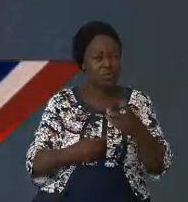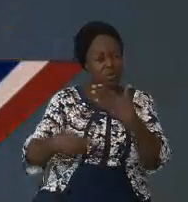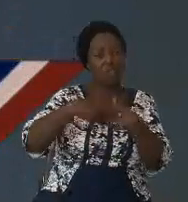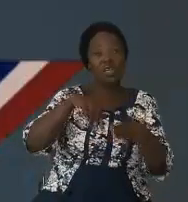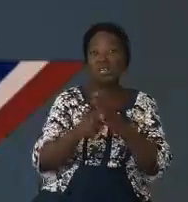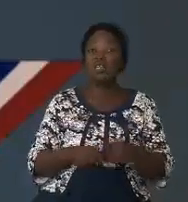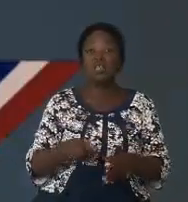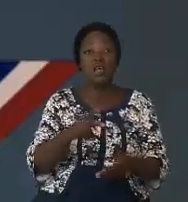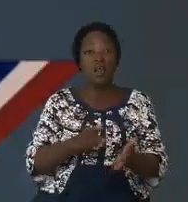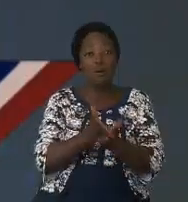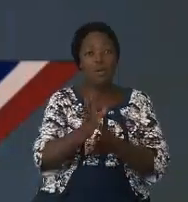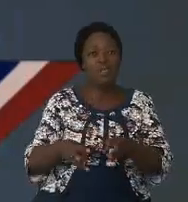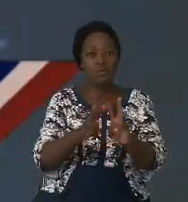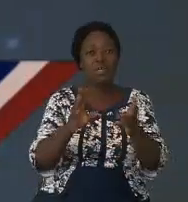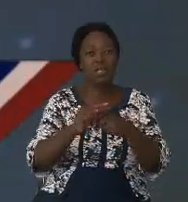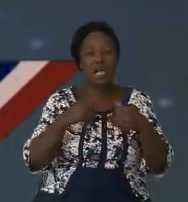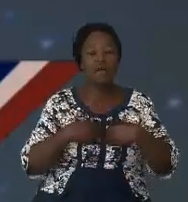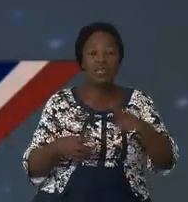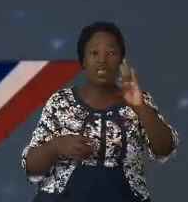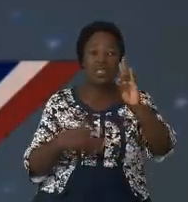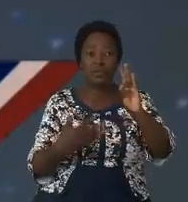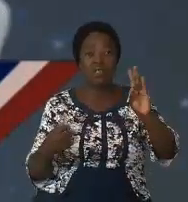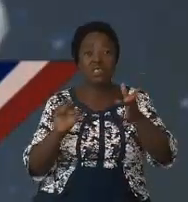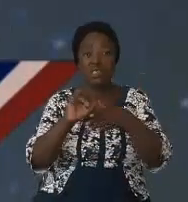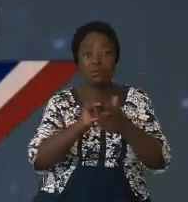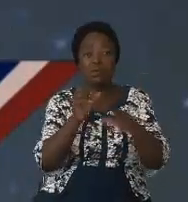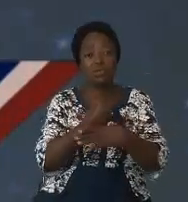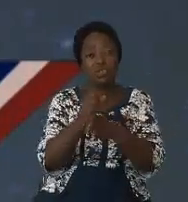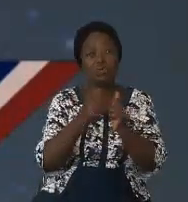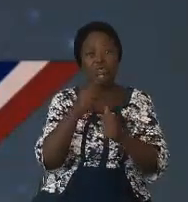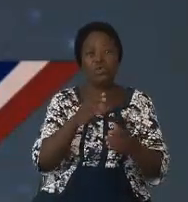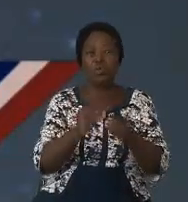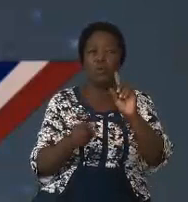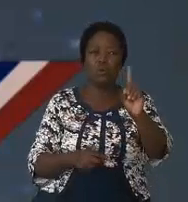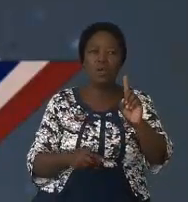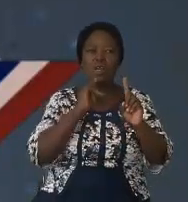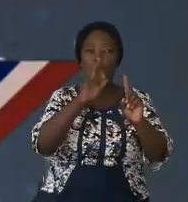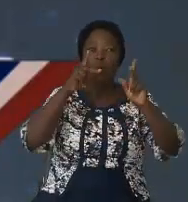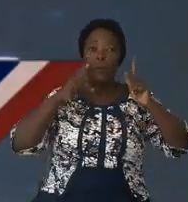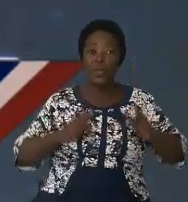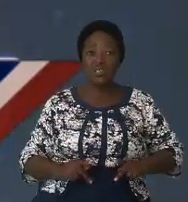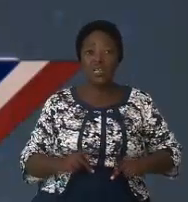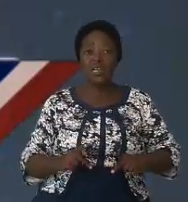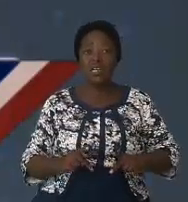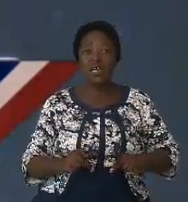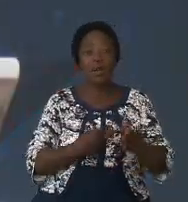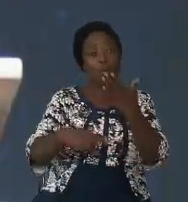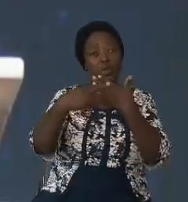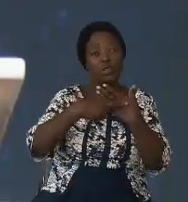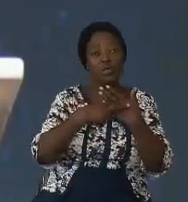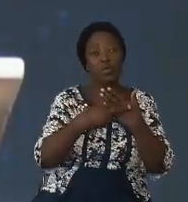have to return in a proper way. And there are seven things I'm sharing with you. Number